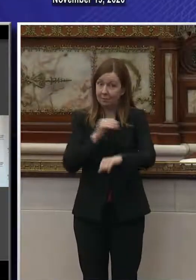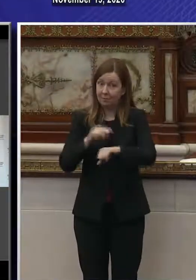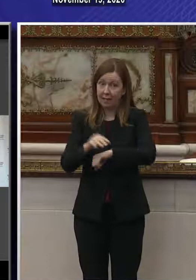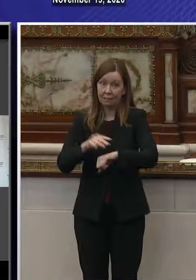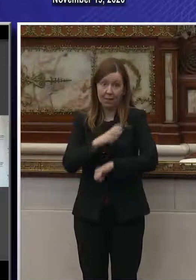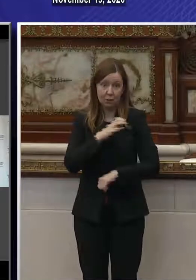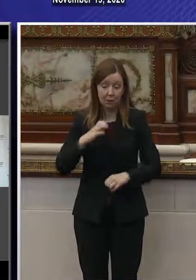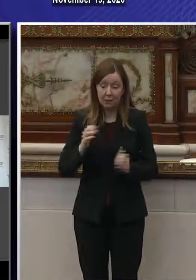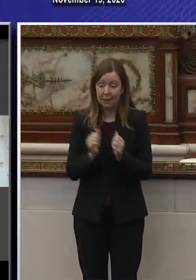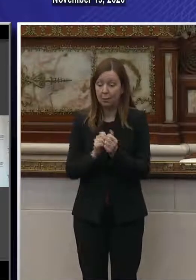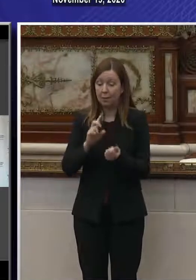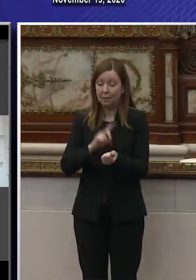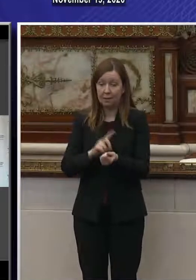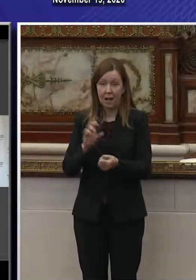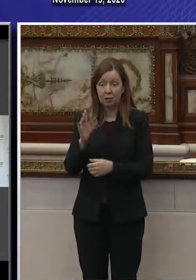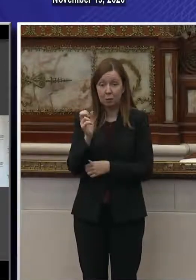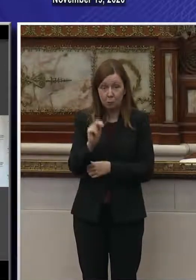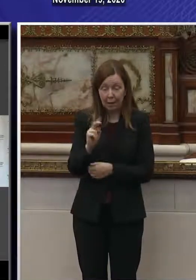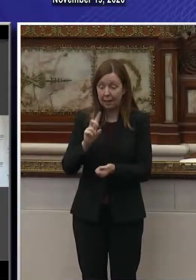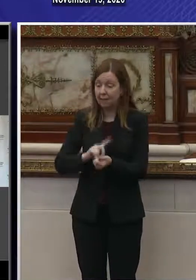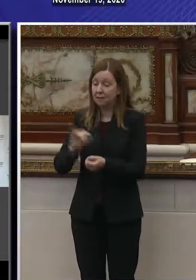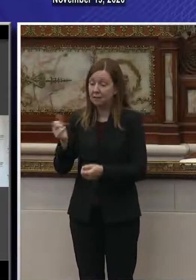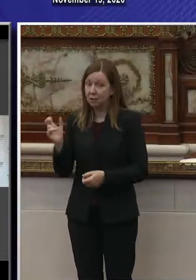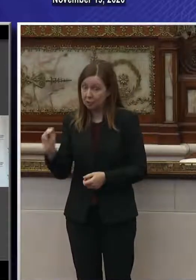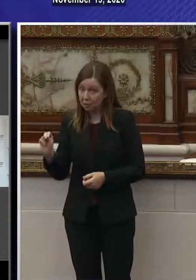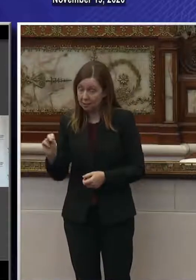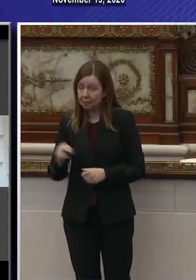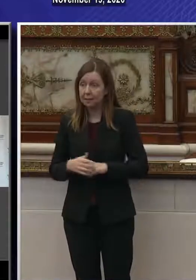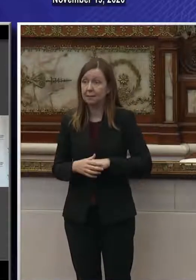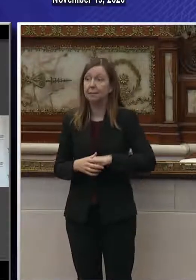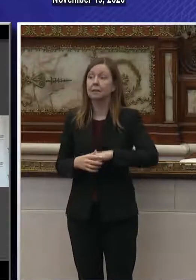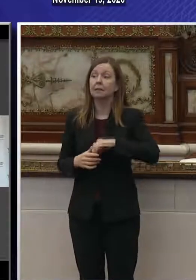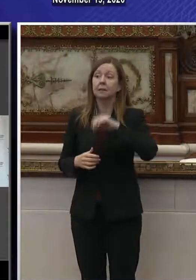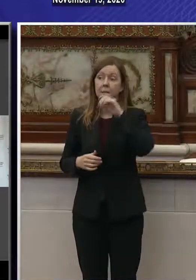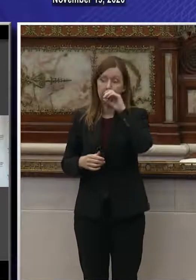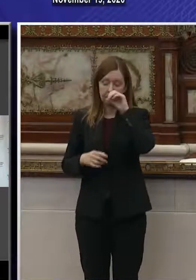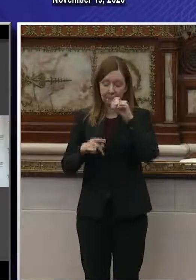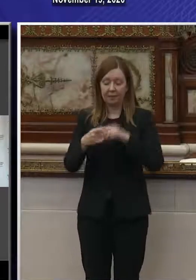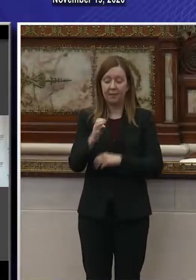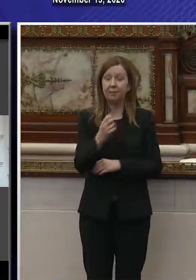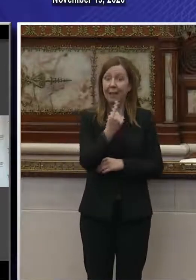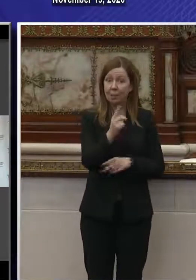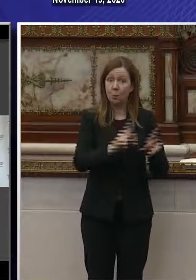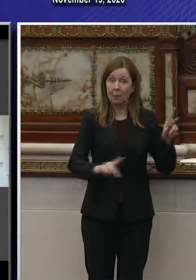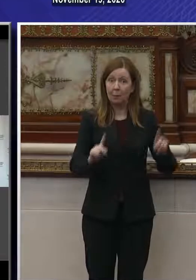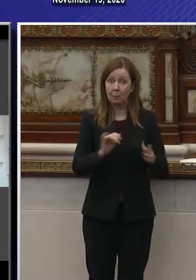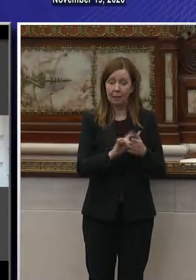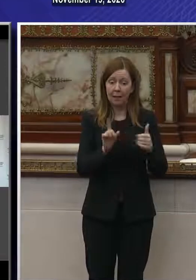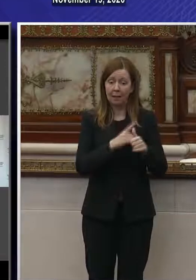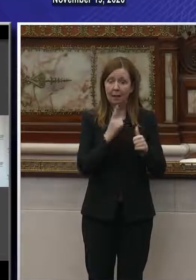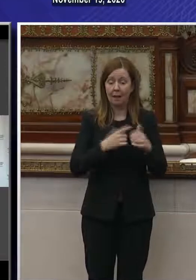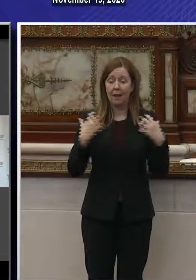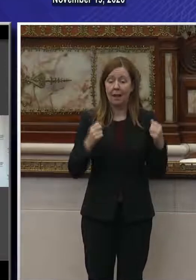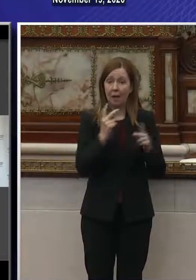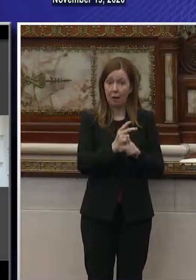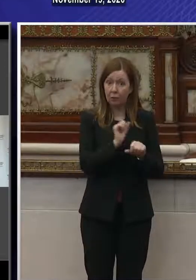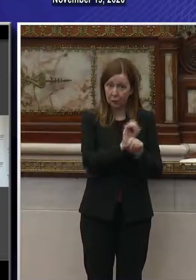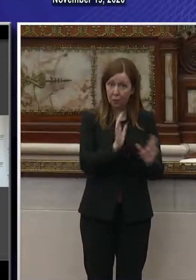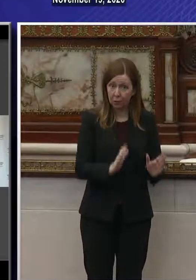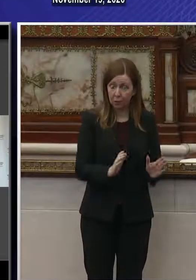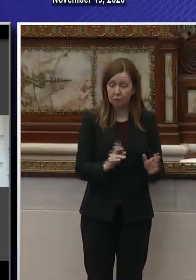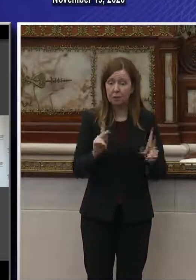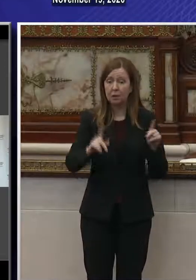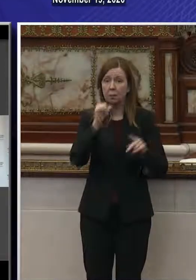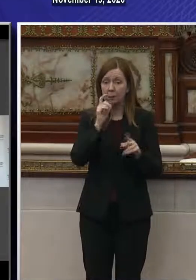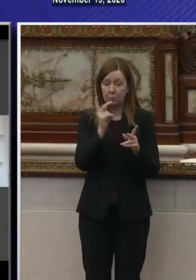Advisory Committee with Dr. Brennan and Dr. Johnson, is the phase 1 people that are primarily healthcare workers,